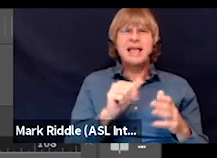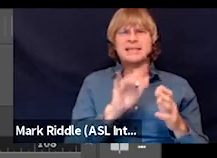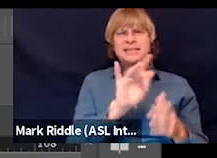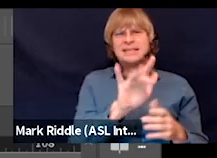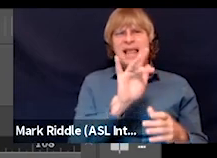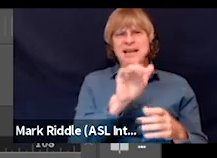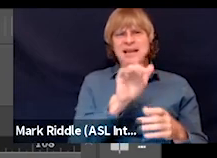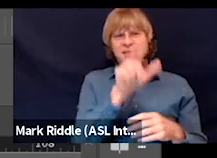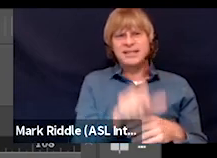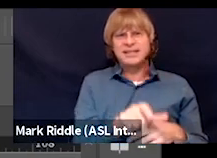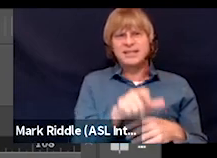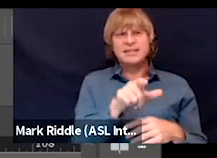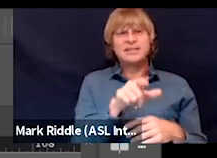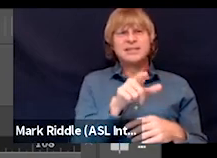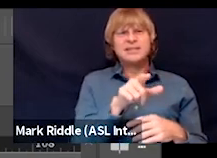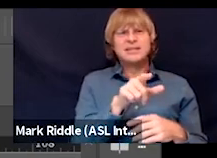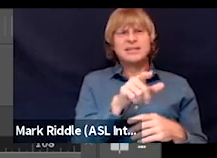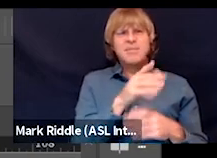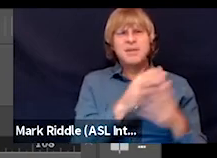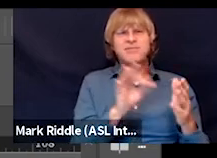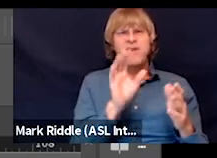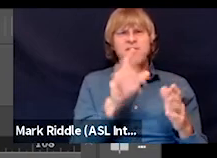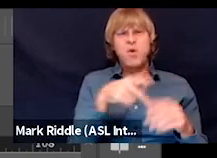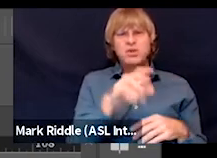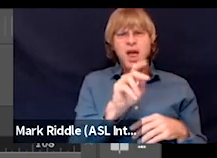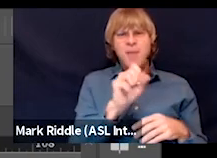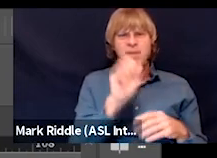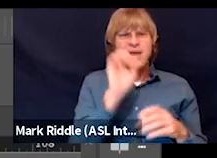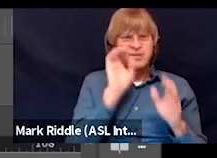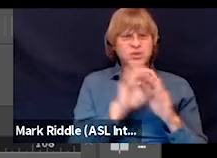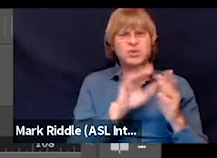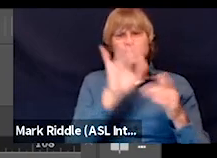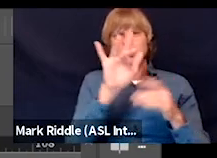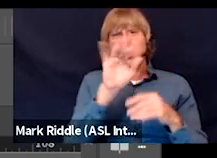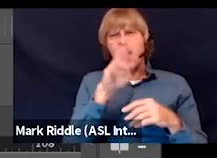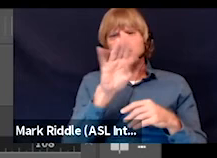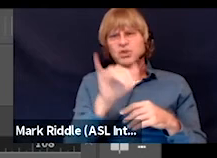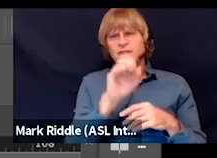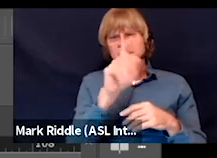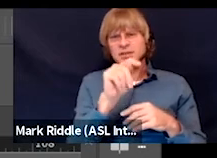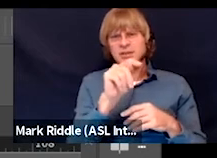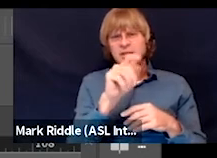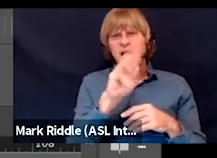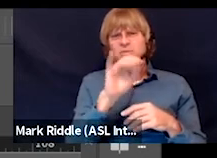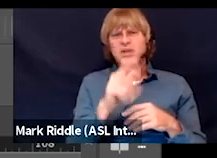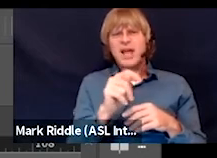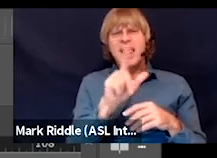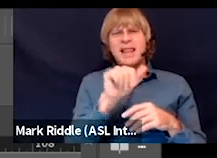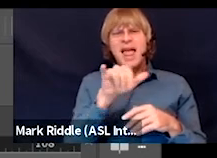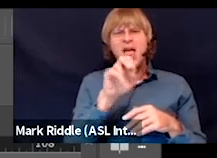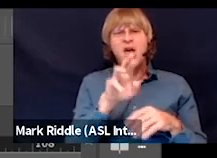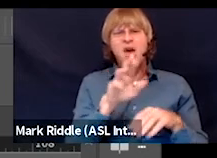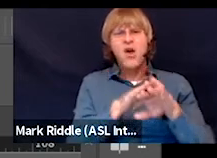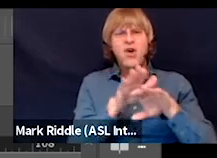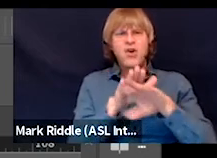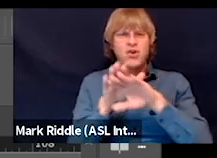select this piece of a Photoshop image and go under Object, Object Layer